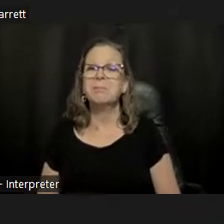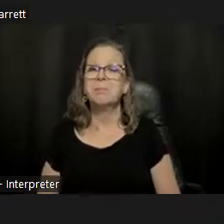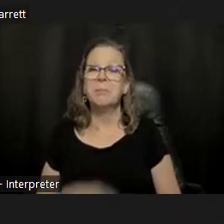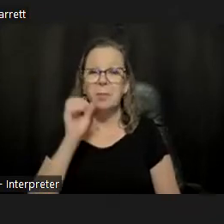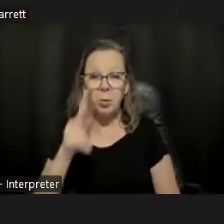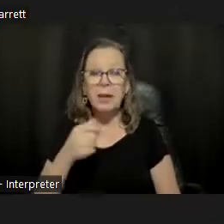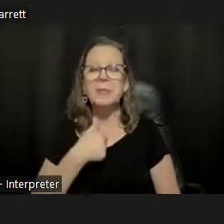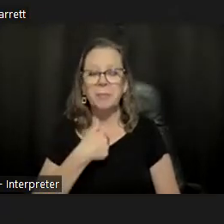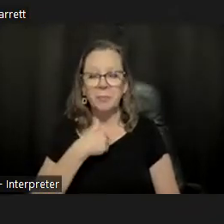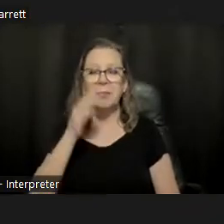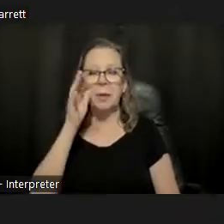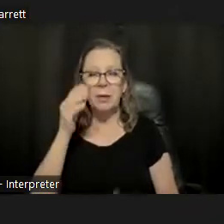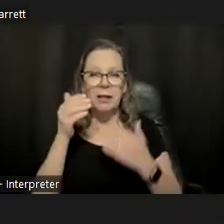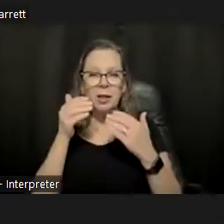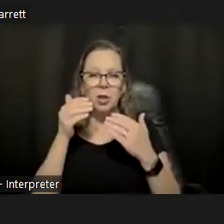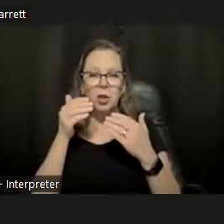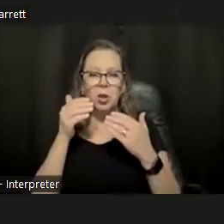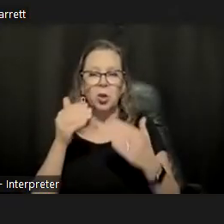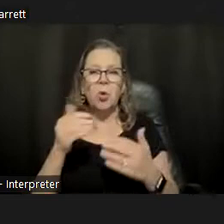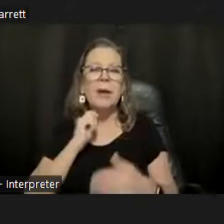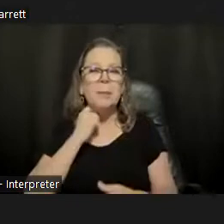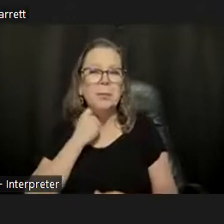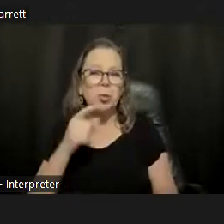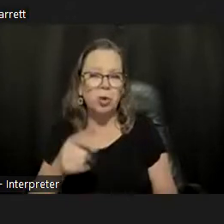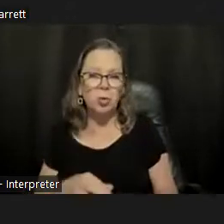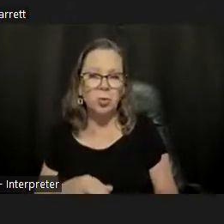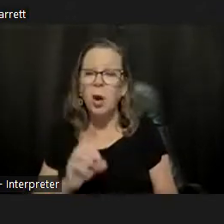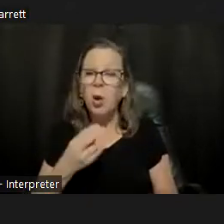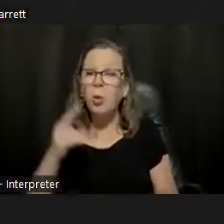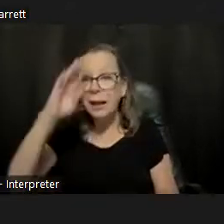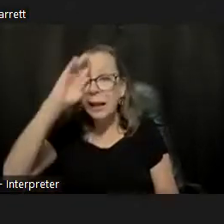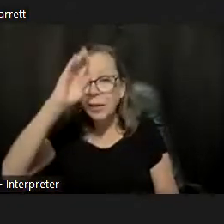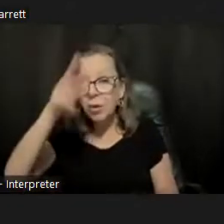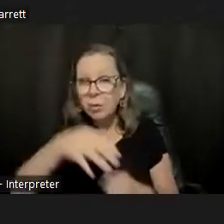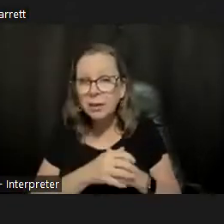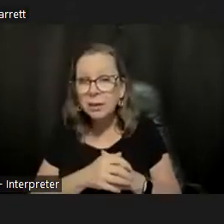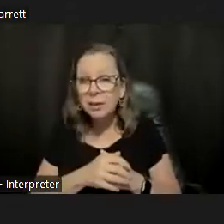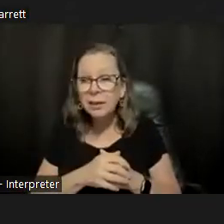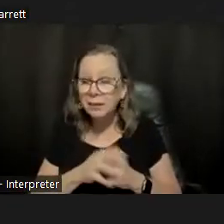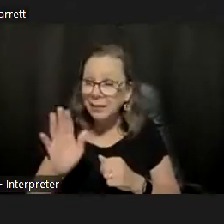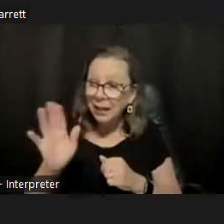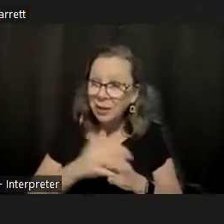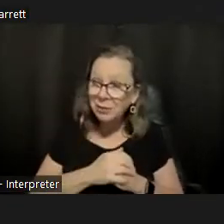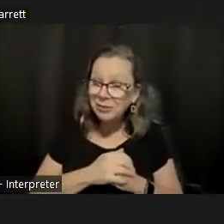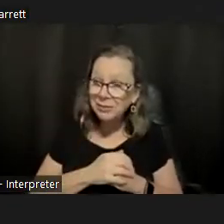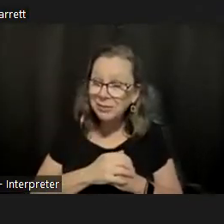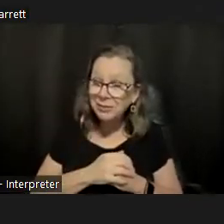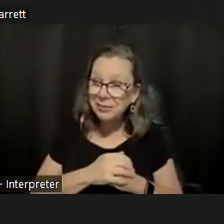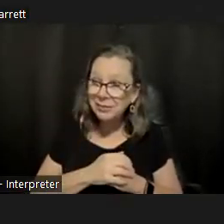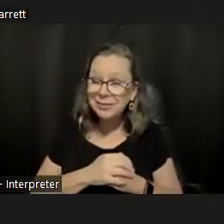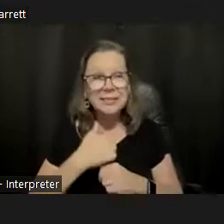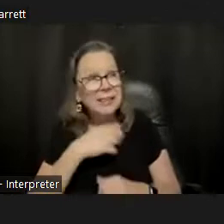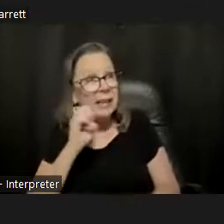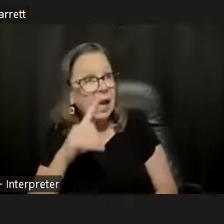I am going to go ahead and putting you on mute. Oh, Hello, hello. this is